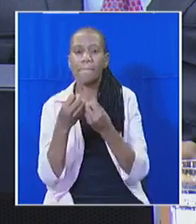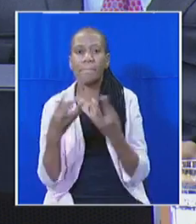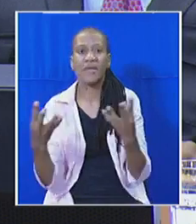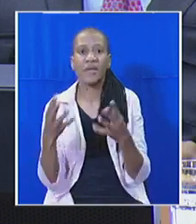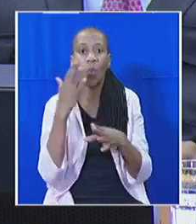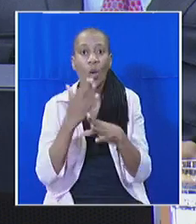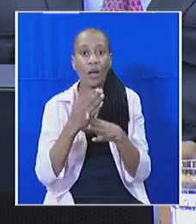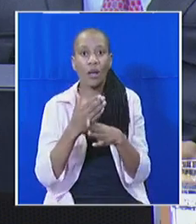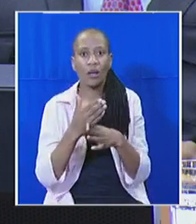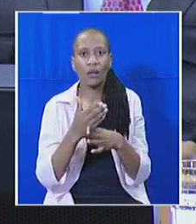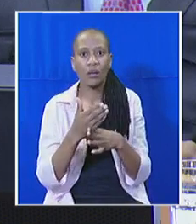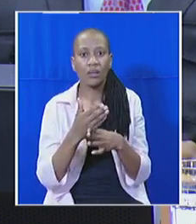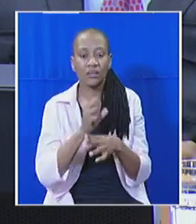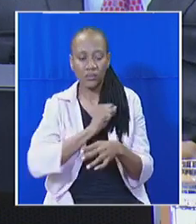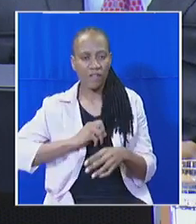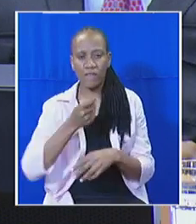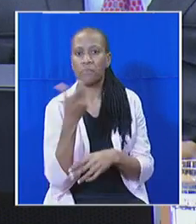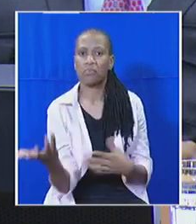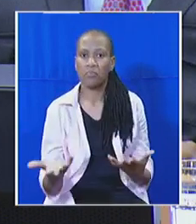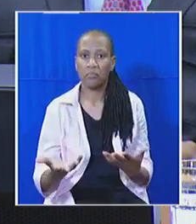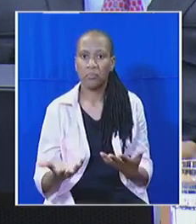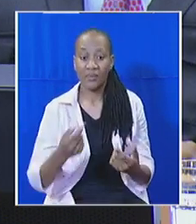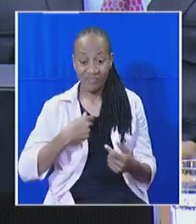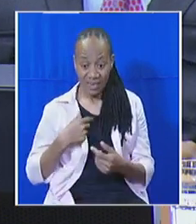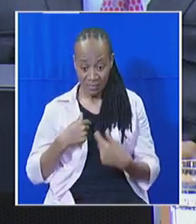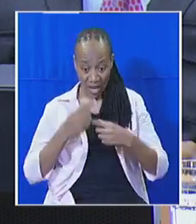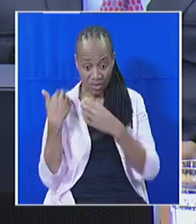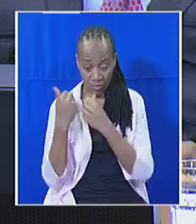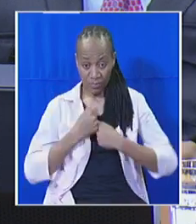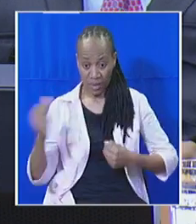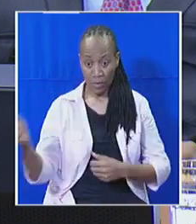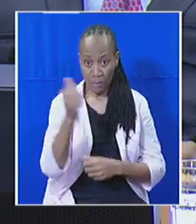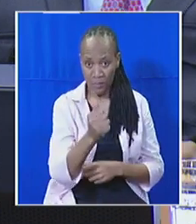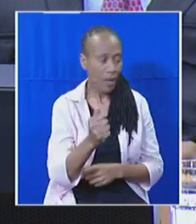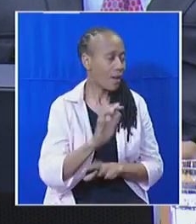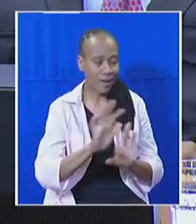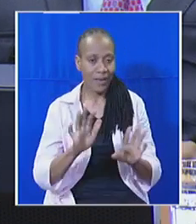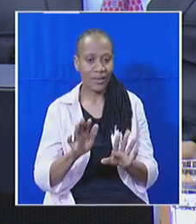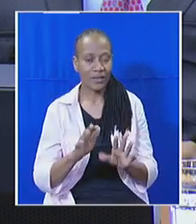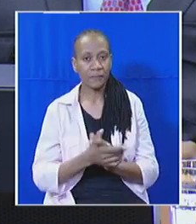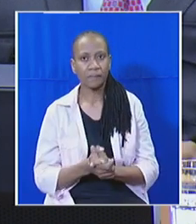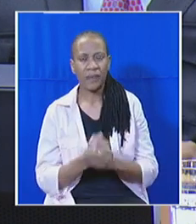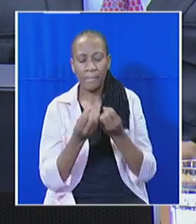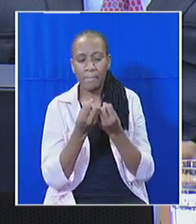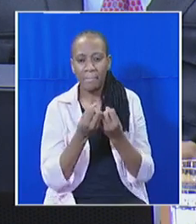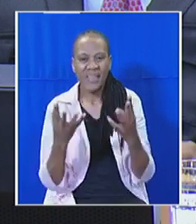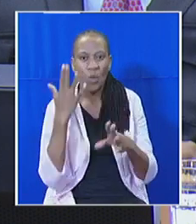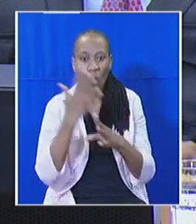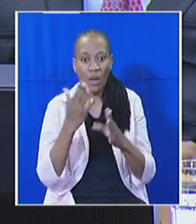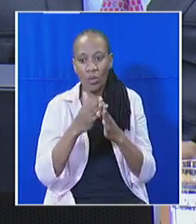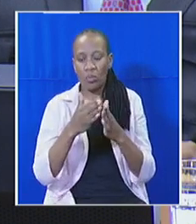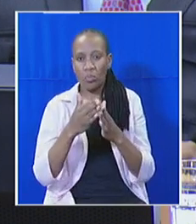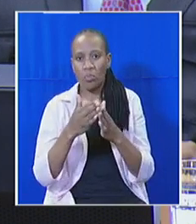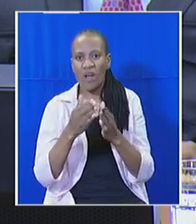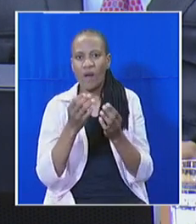And that's another problem because I'm not the one who appoints them. And we've been trying to push for that. There are quite a number of vacancies